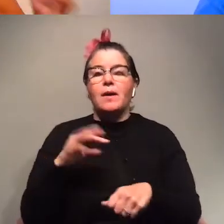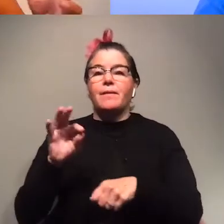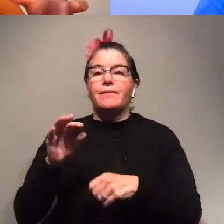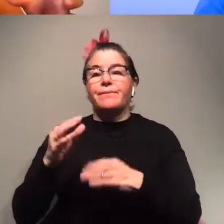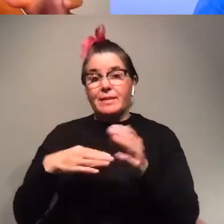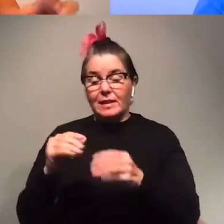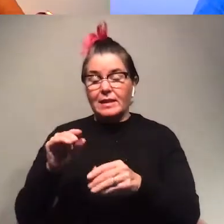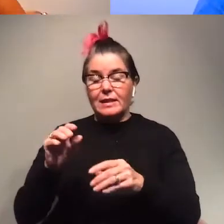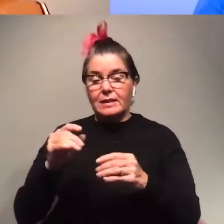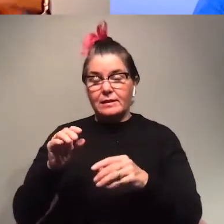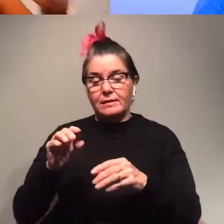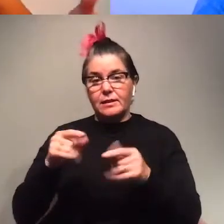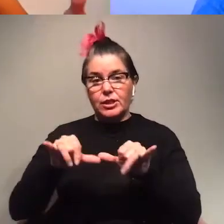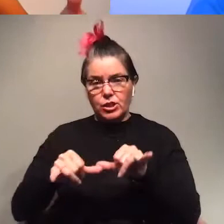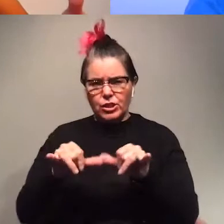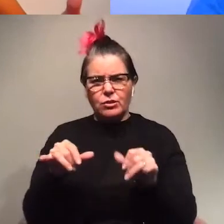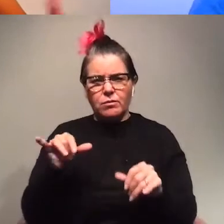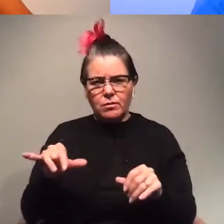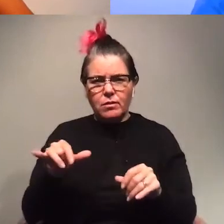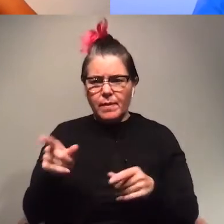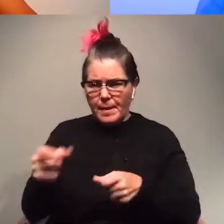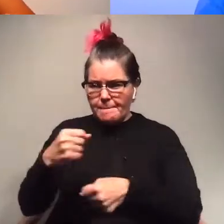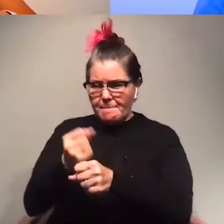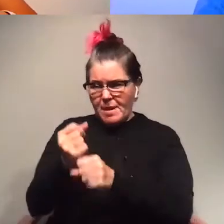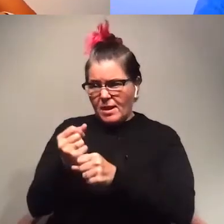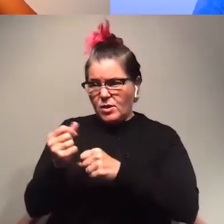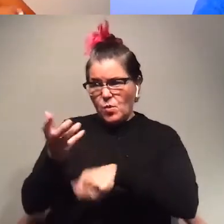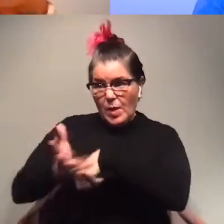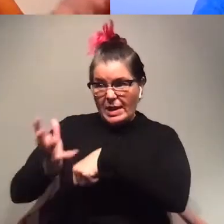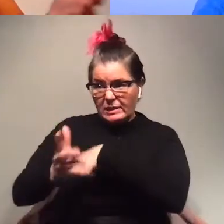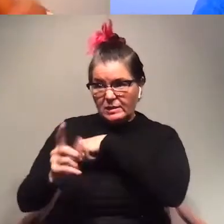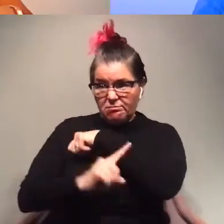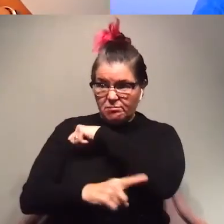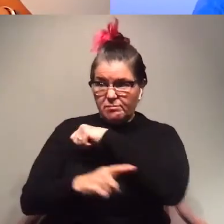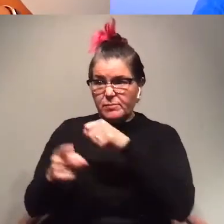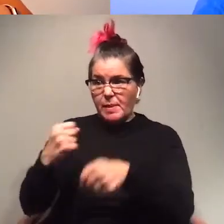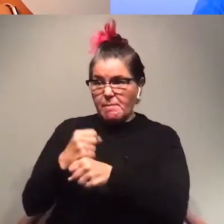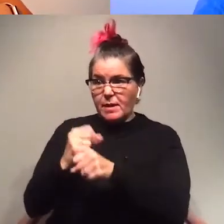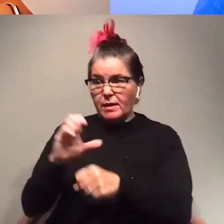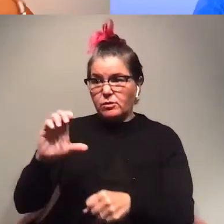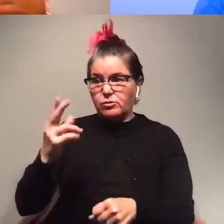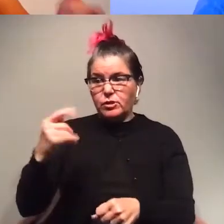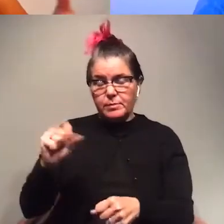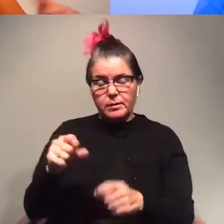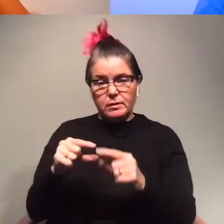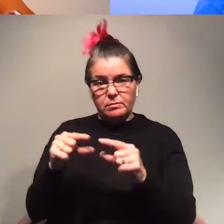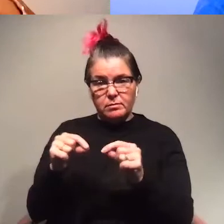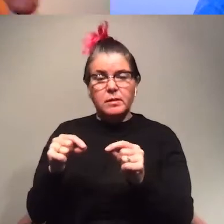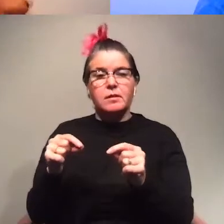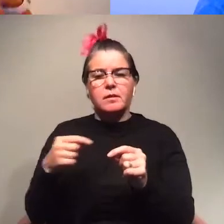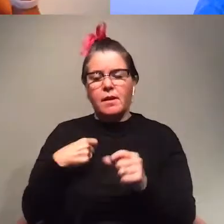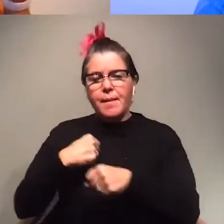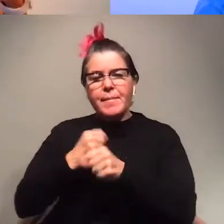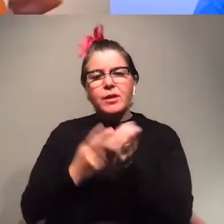was learning the process of like, well, they produce waste when they're making these chips or these fobs. And I have to make sure that